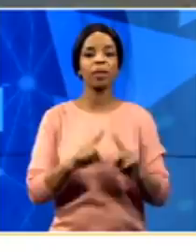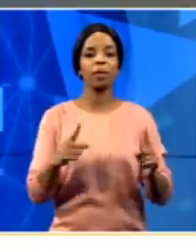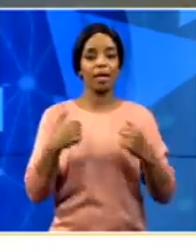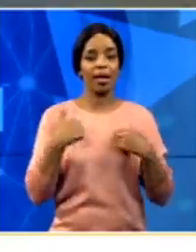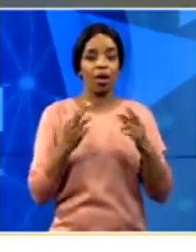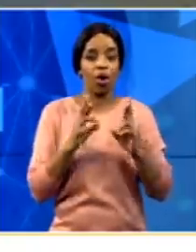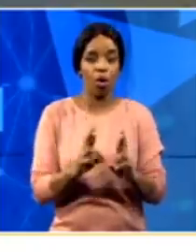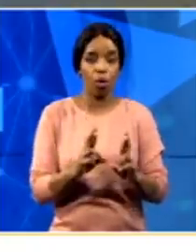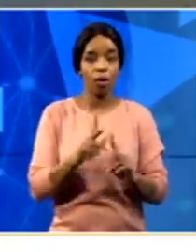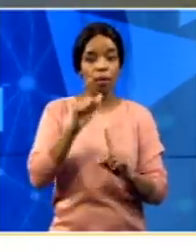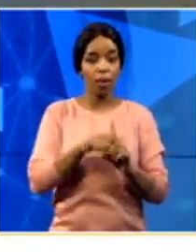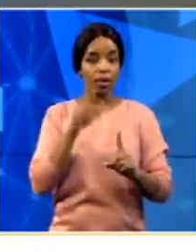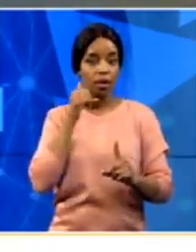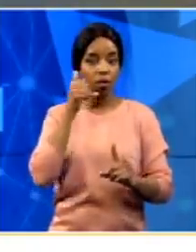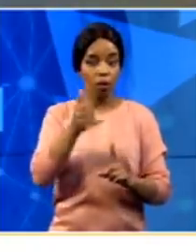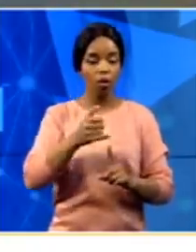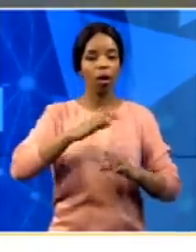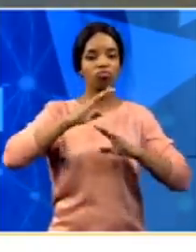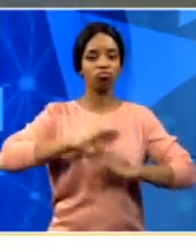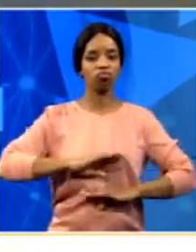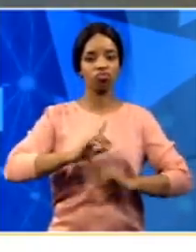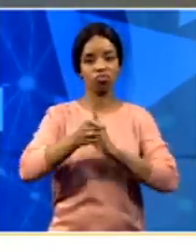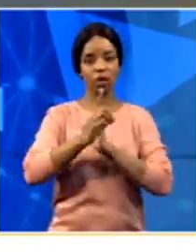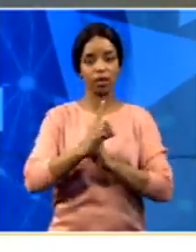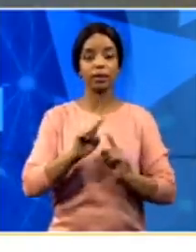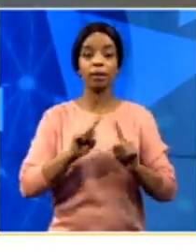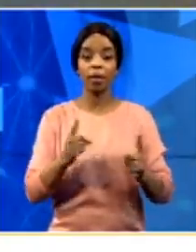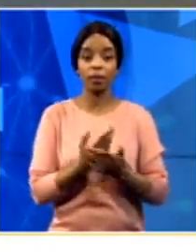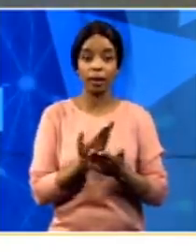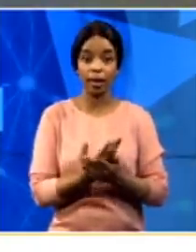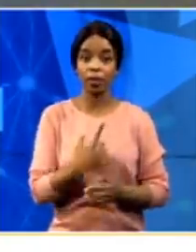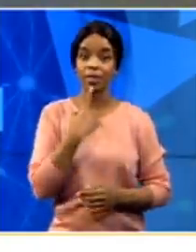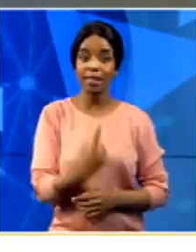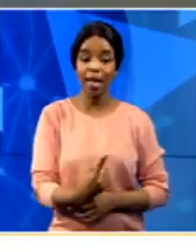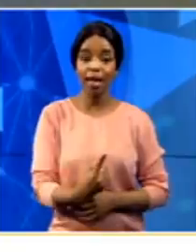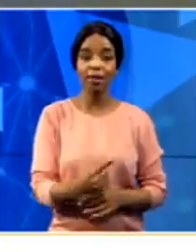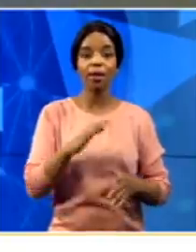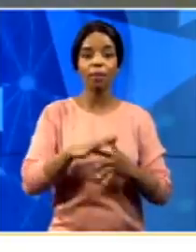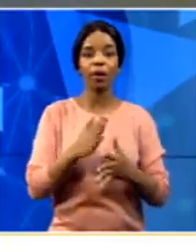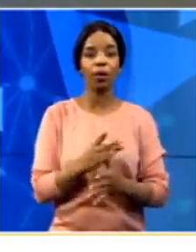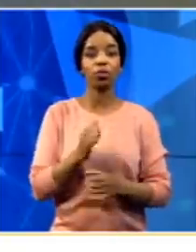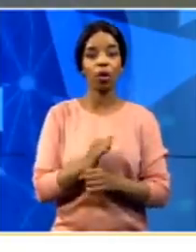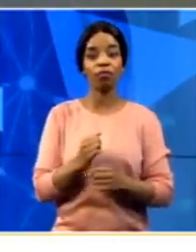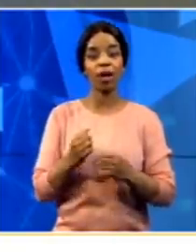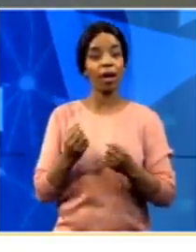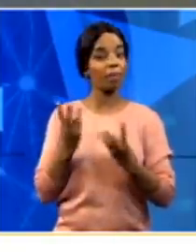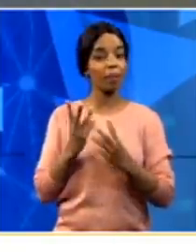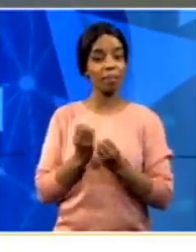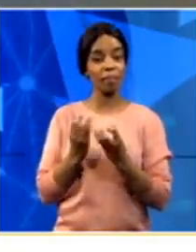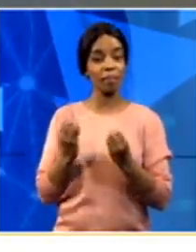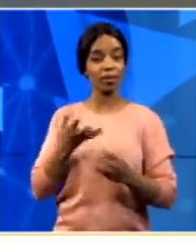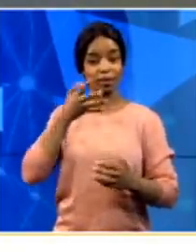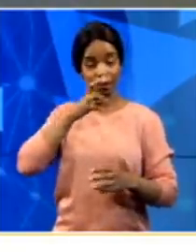because can we safely say that due to the overwhelming demand, there is now a backlog in payments?